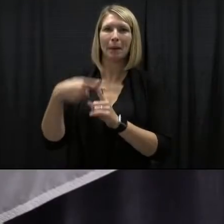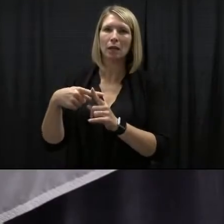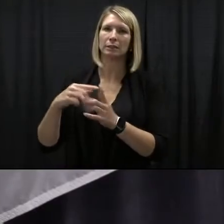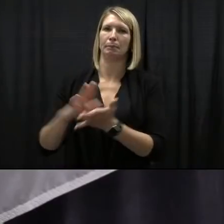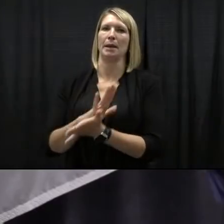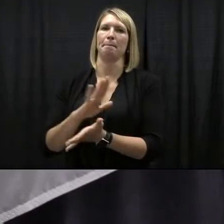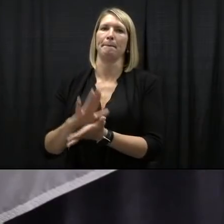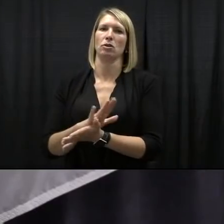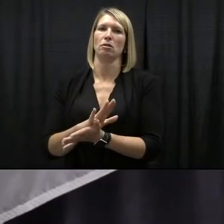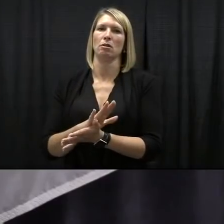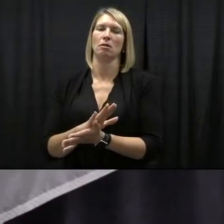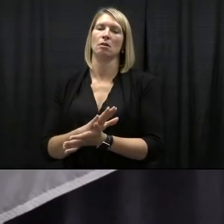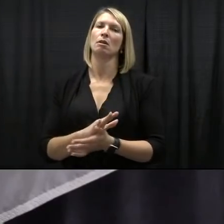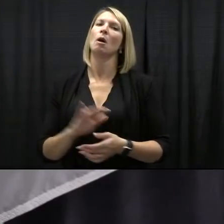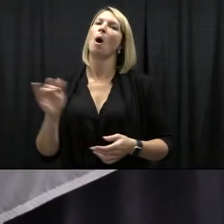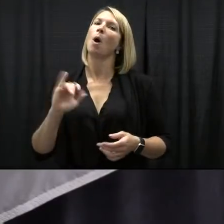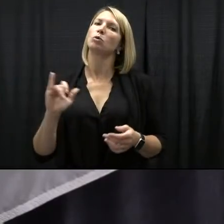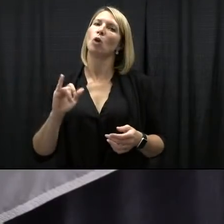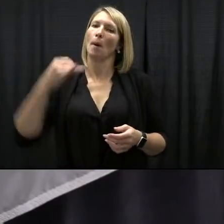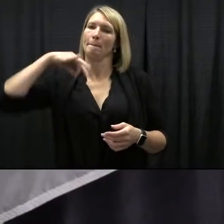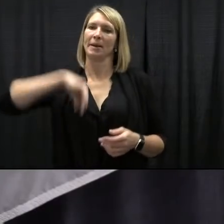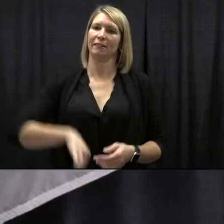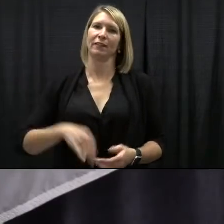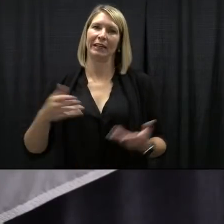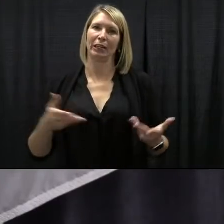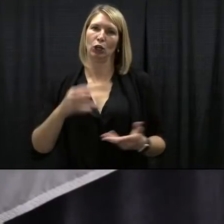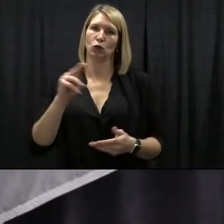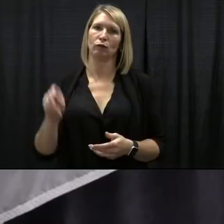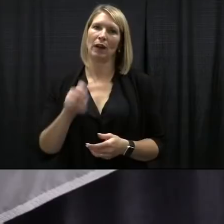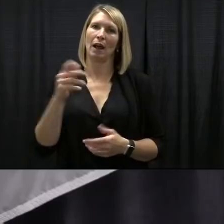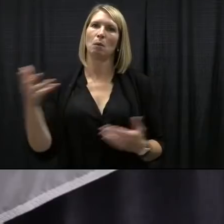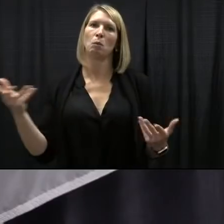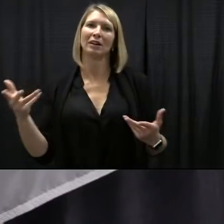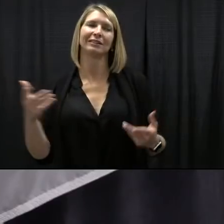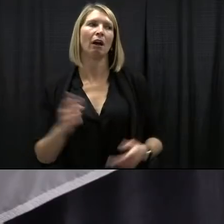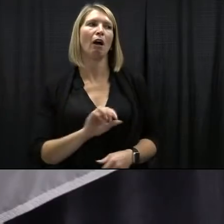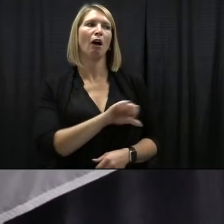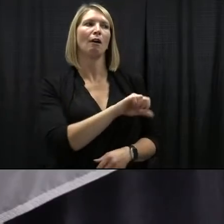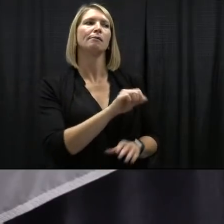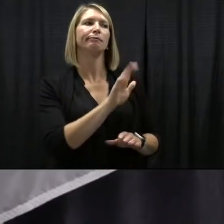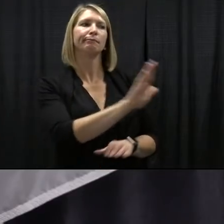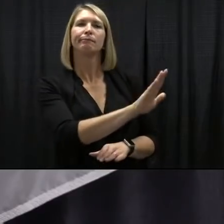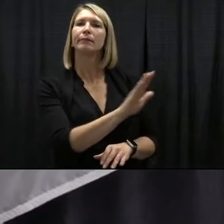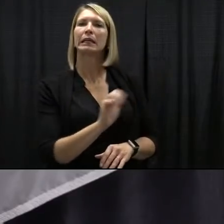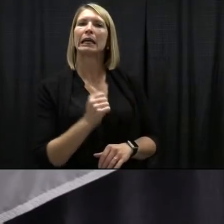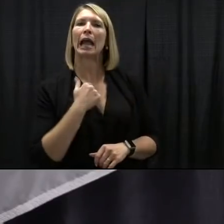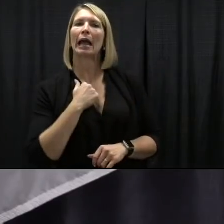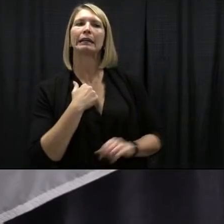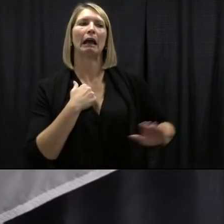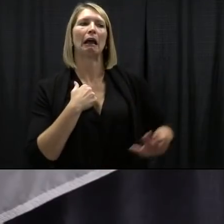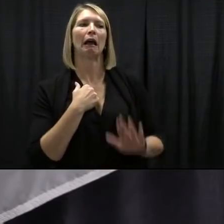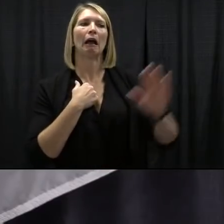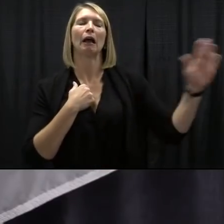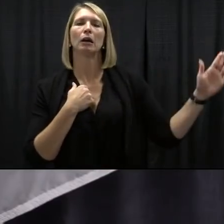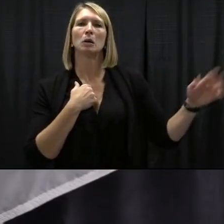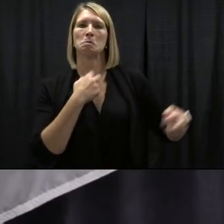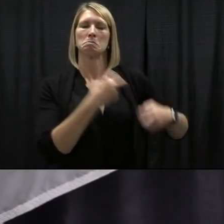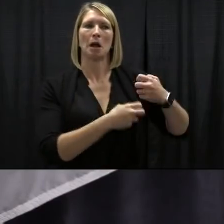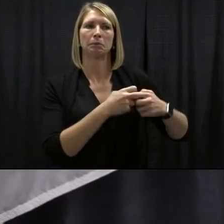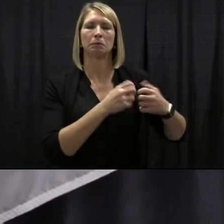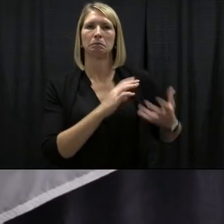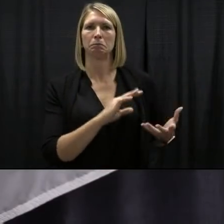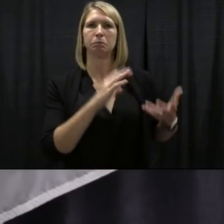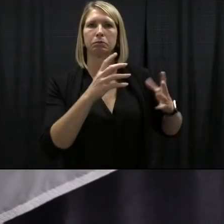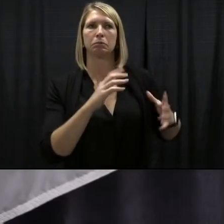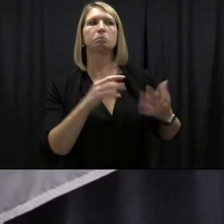jurisdictions in giving the heads up on this, and we've been, you can imagine the complexities around a digital platform, especially when you've highlighted some of the issues